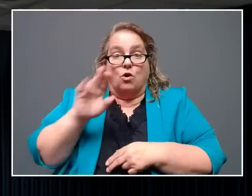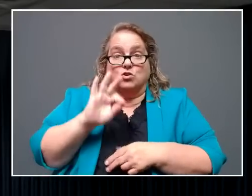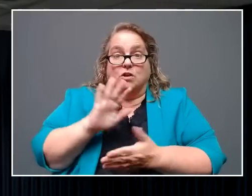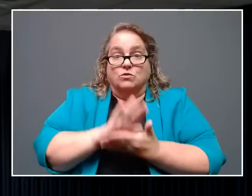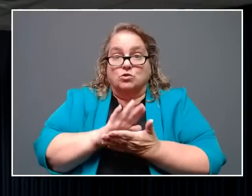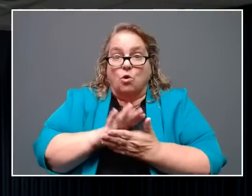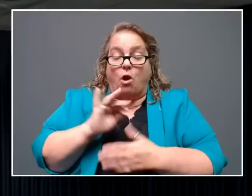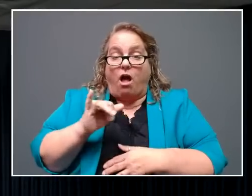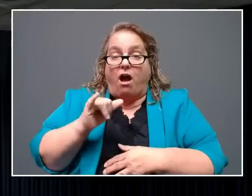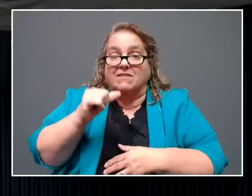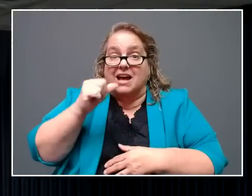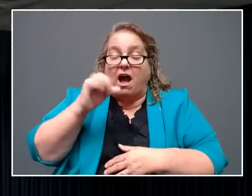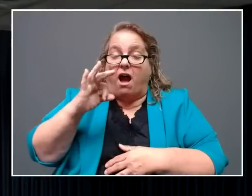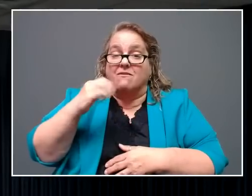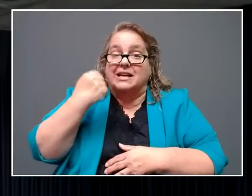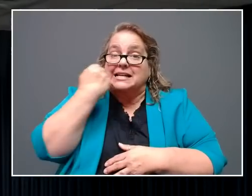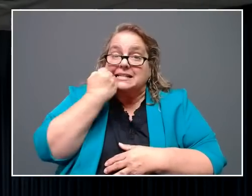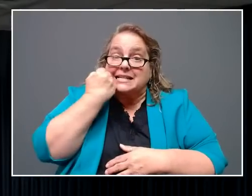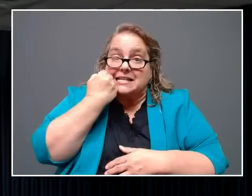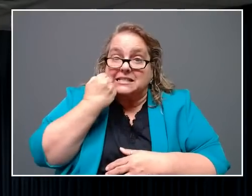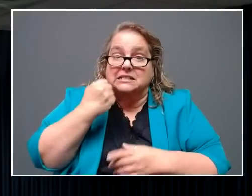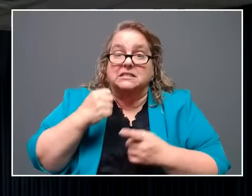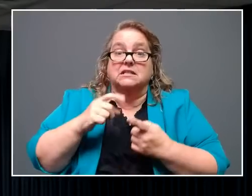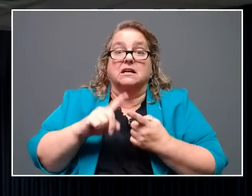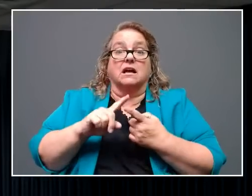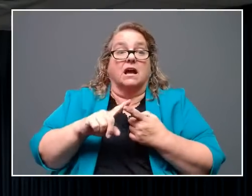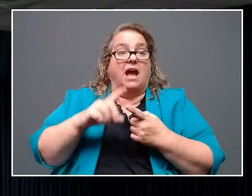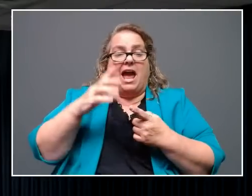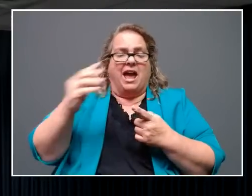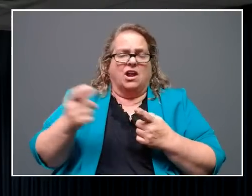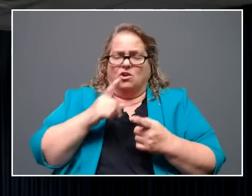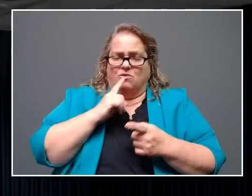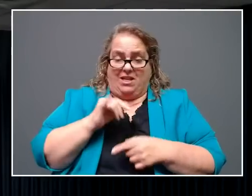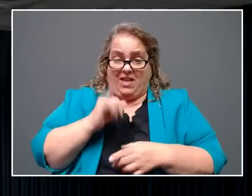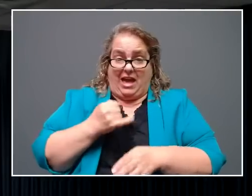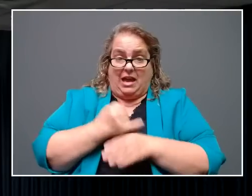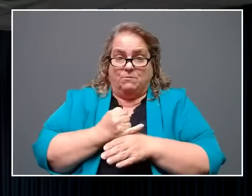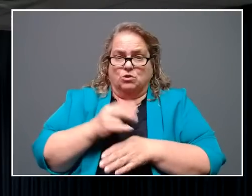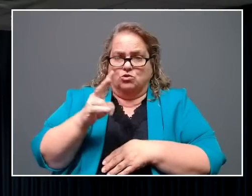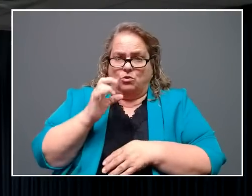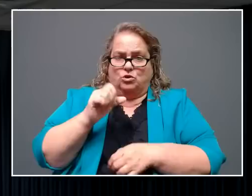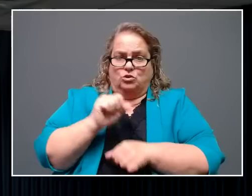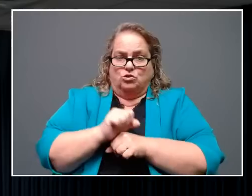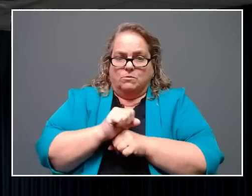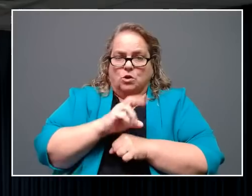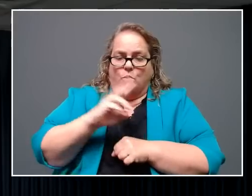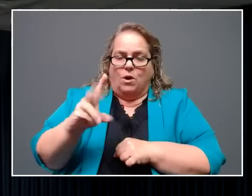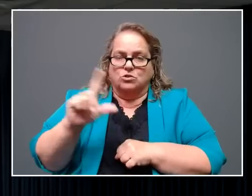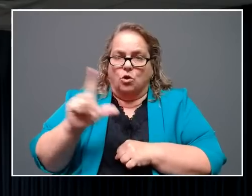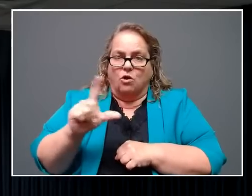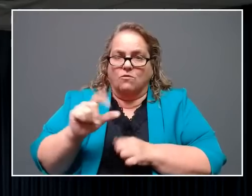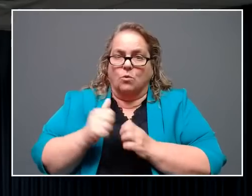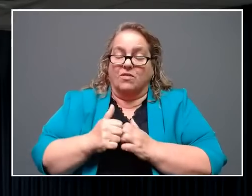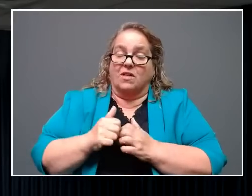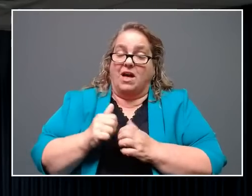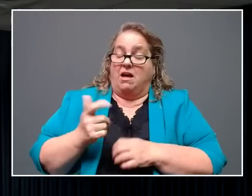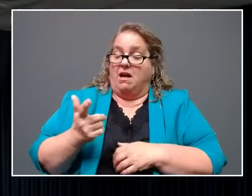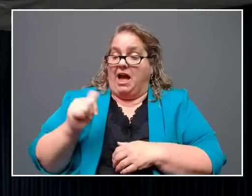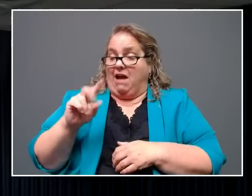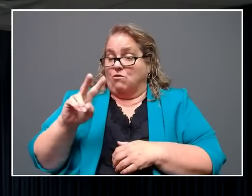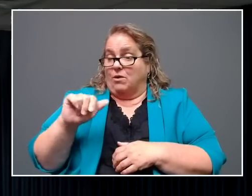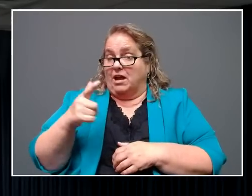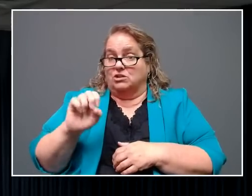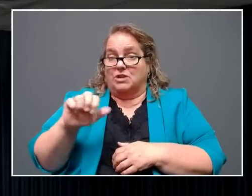others. Just this opportunity campus, 200 jobs in West Louisville with an average annual pay of just